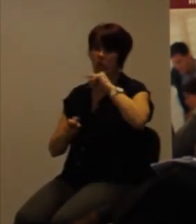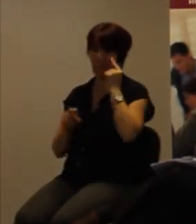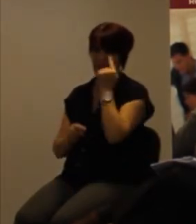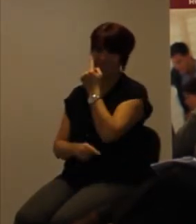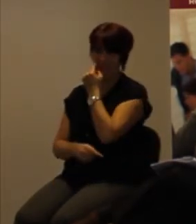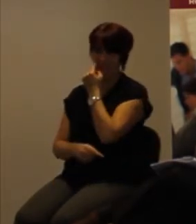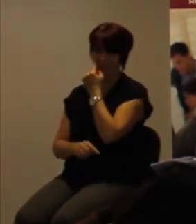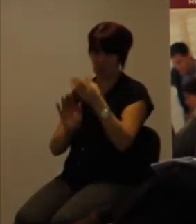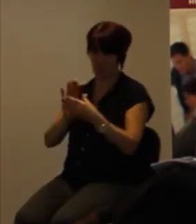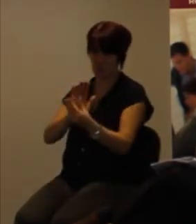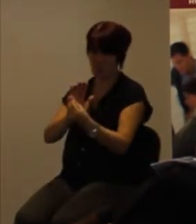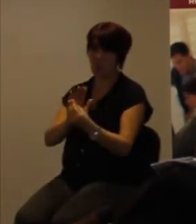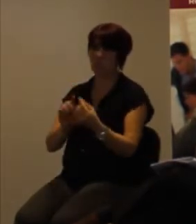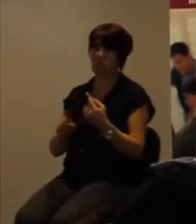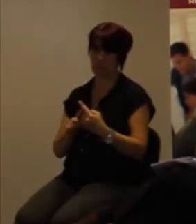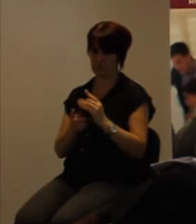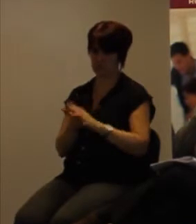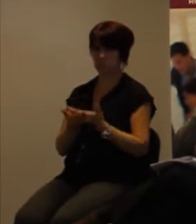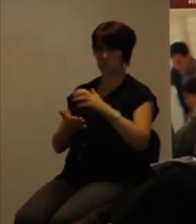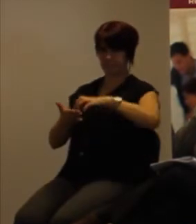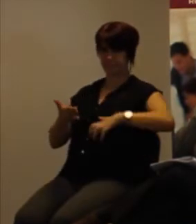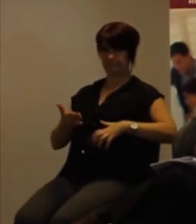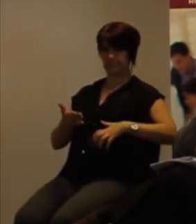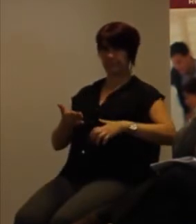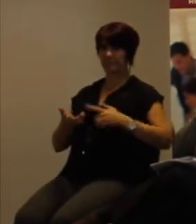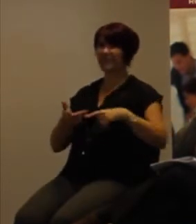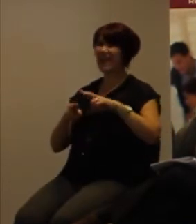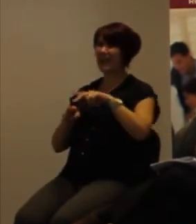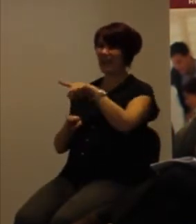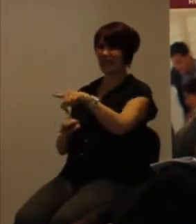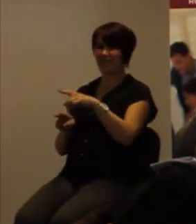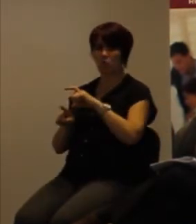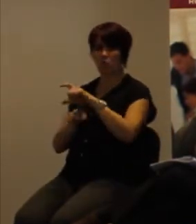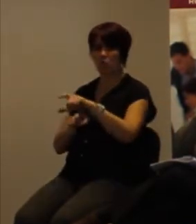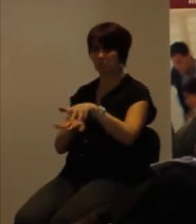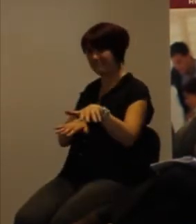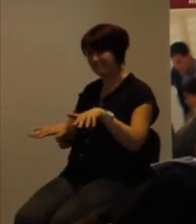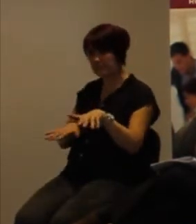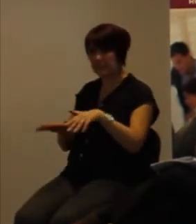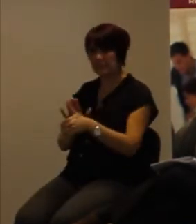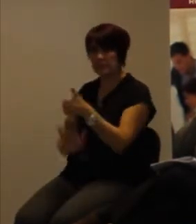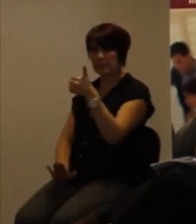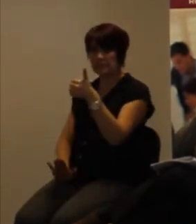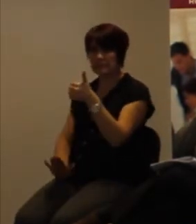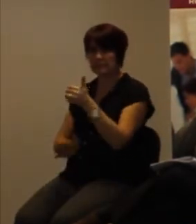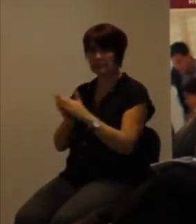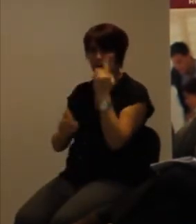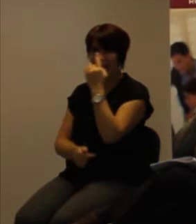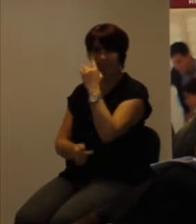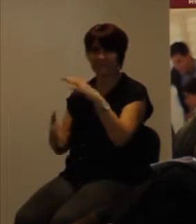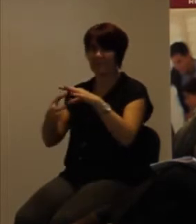evidences recorded as audio. So if you're doing DJing skills or you're doing some sort